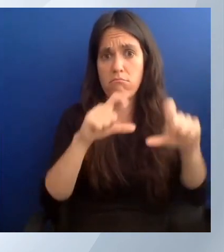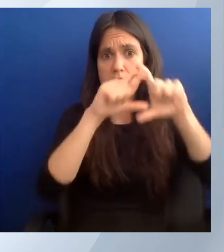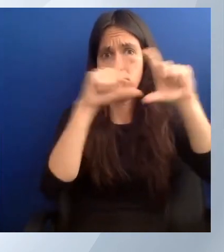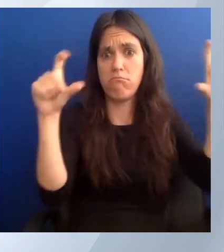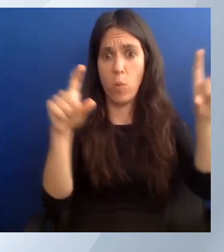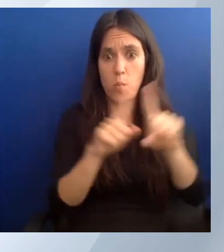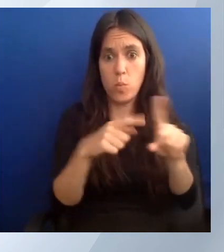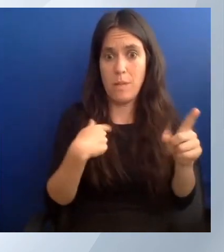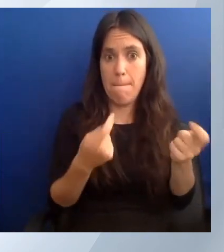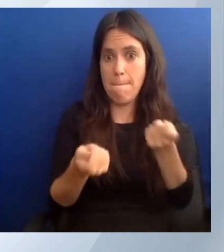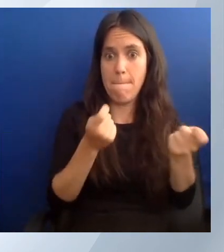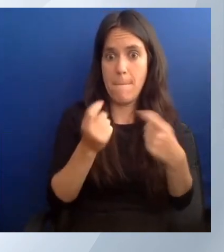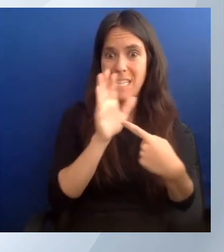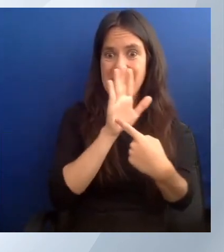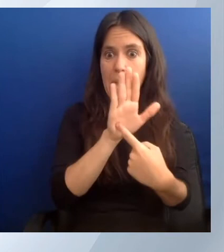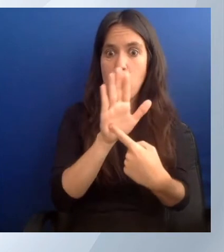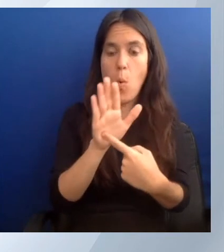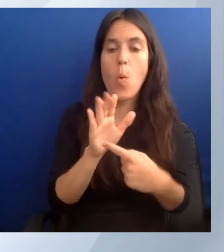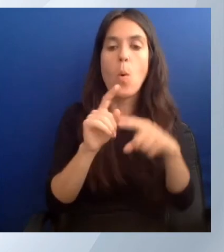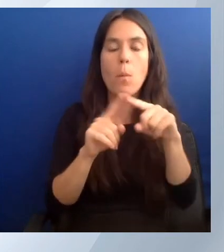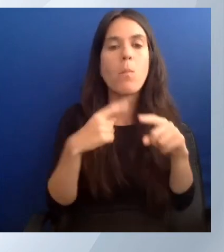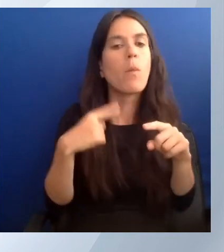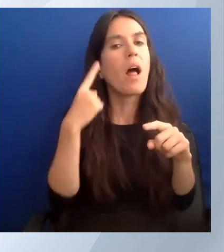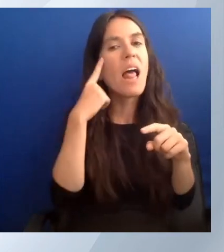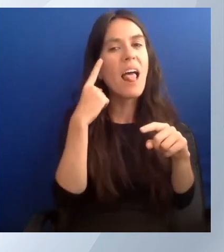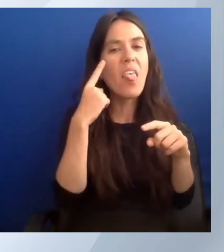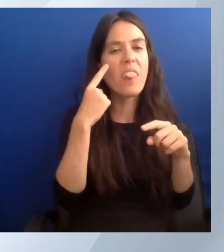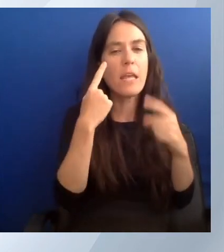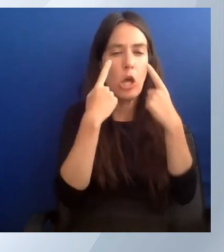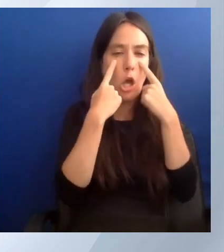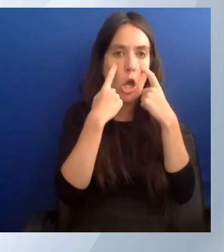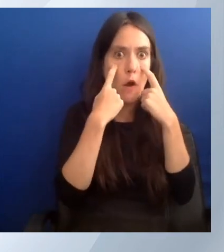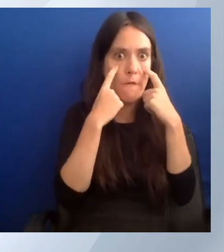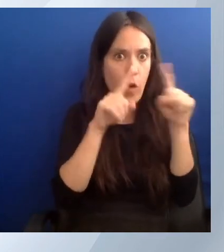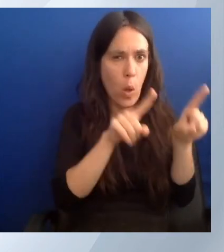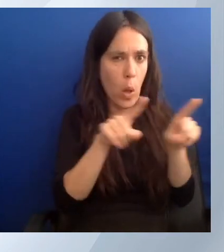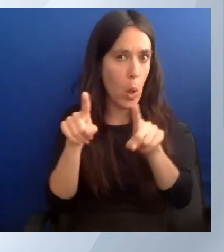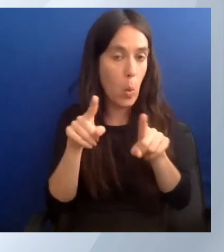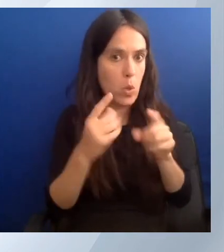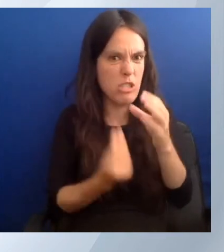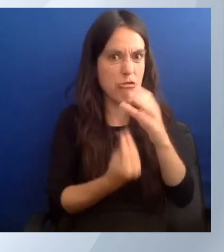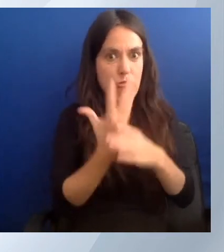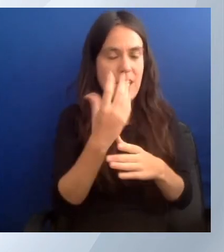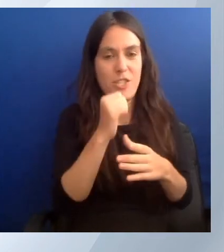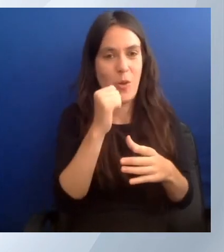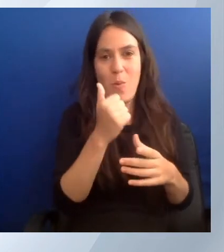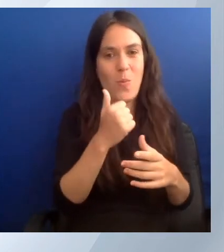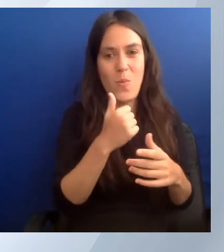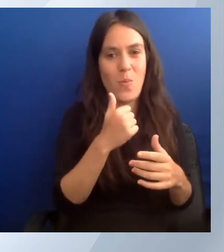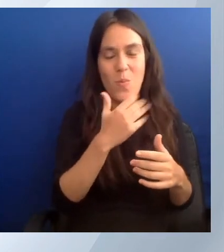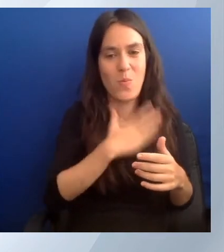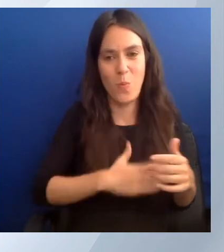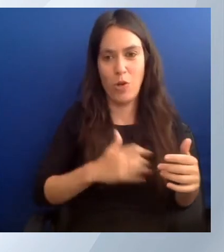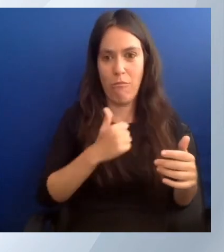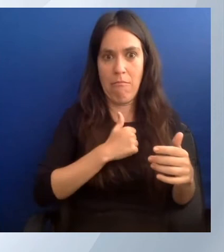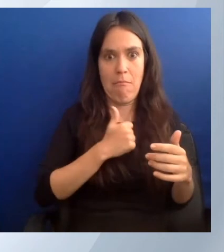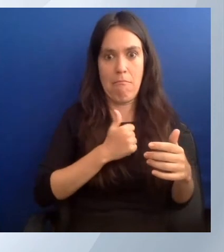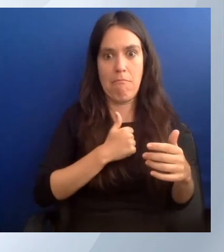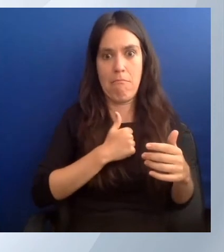you do that, please be very careful with what you're creating, because you don't want that on your own credit card.